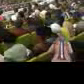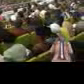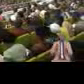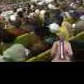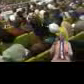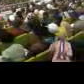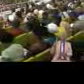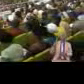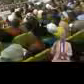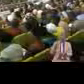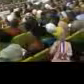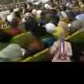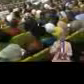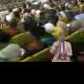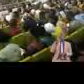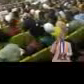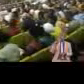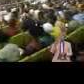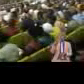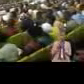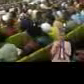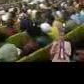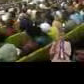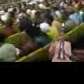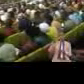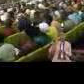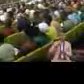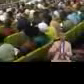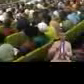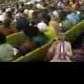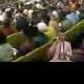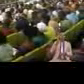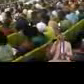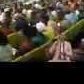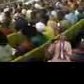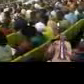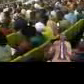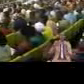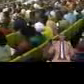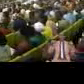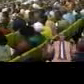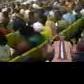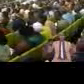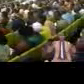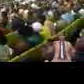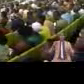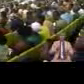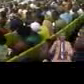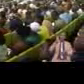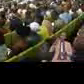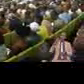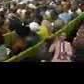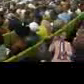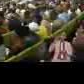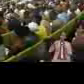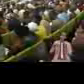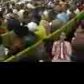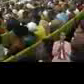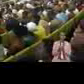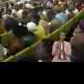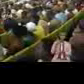God. I will see the Holy Ghost. I will see all the angels. I will see the patriarchs